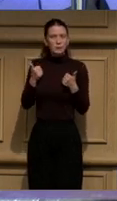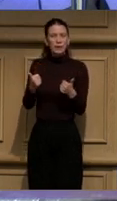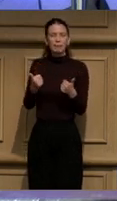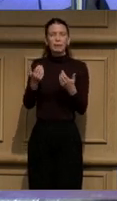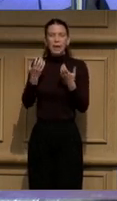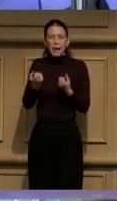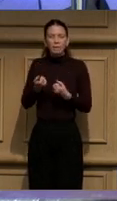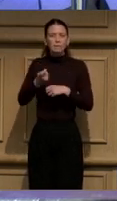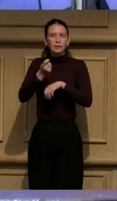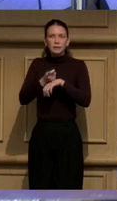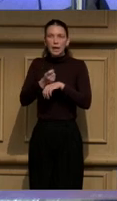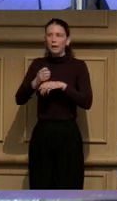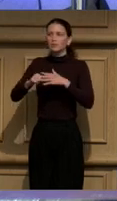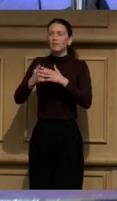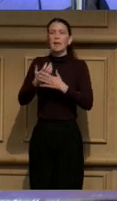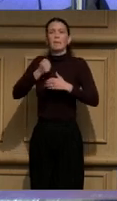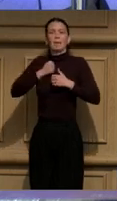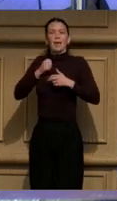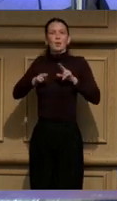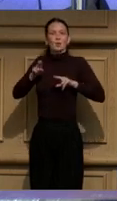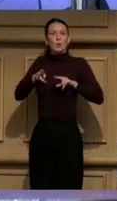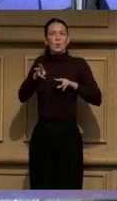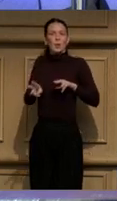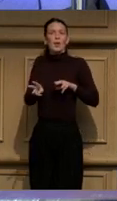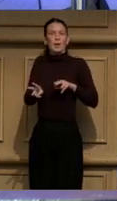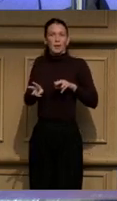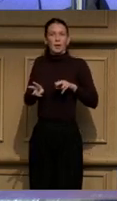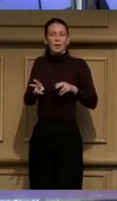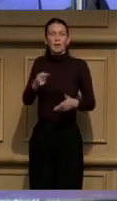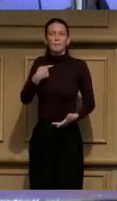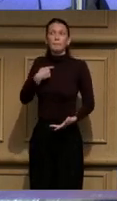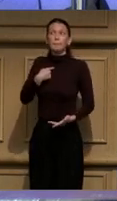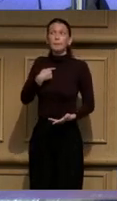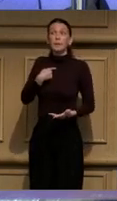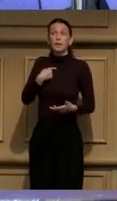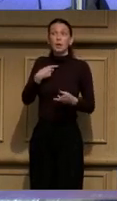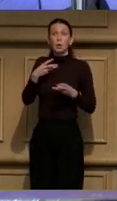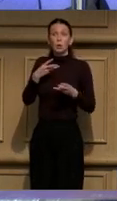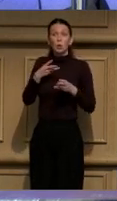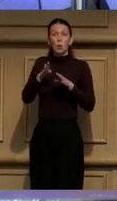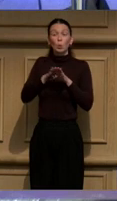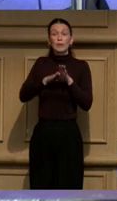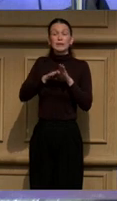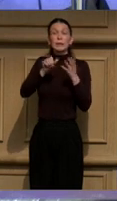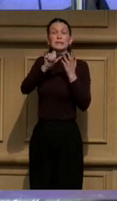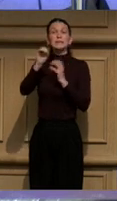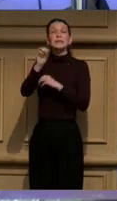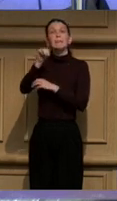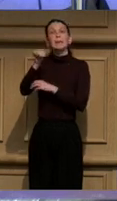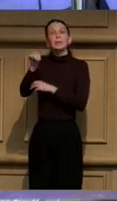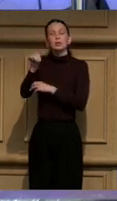and develop in a new method. And so I worked with 60mm more.